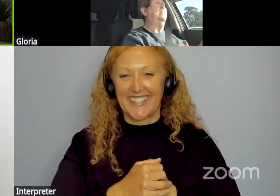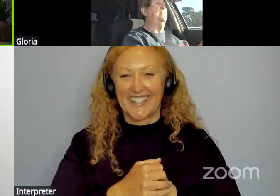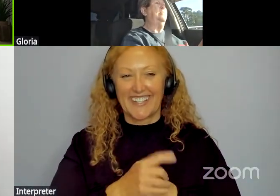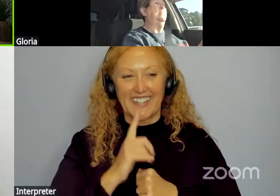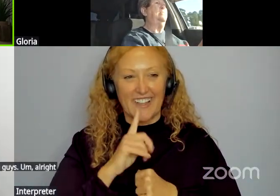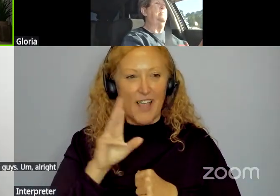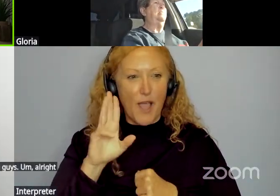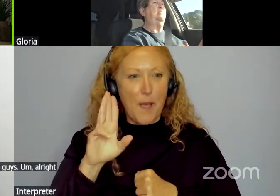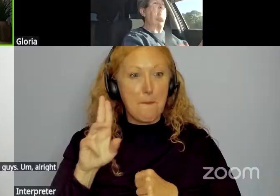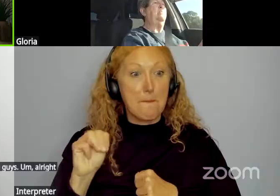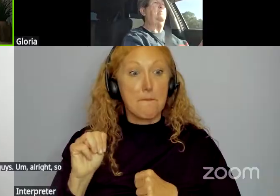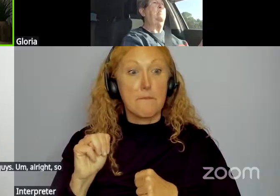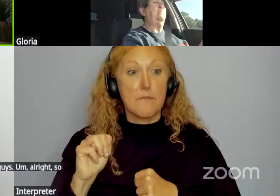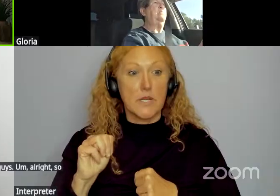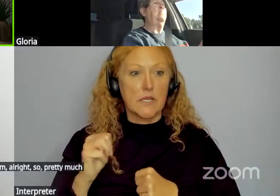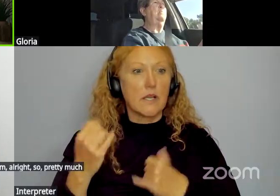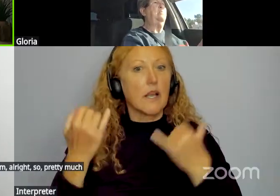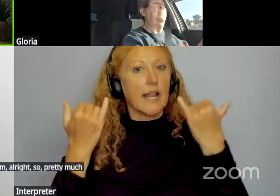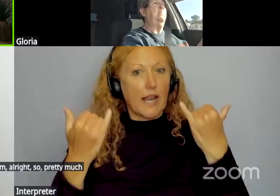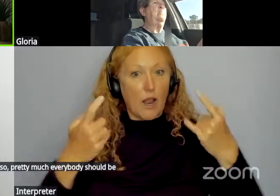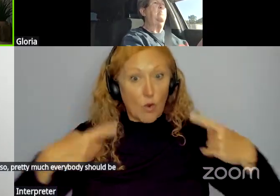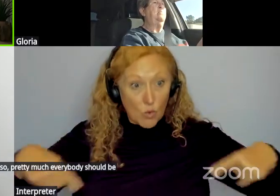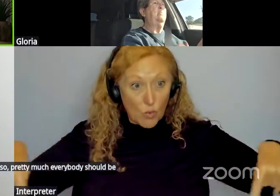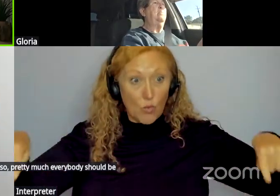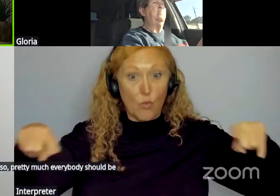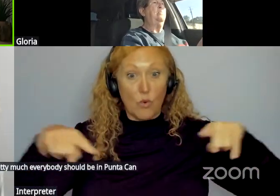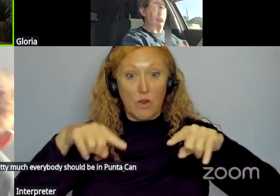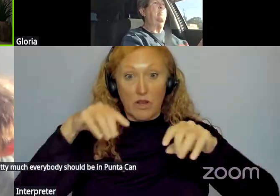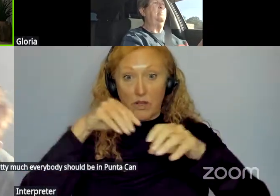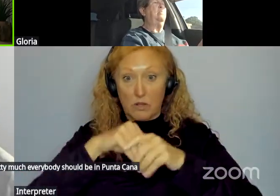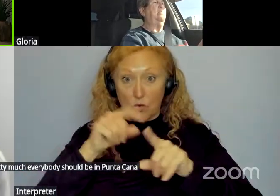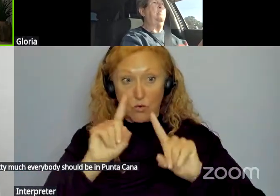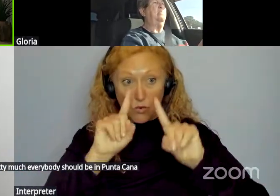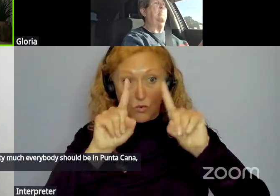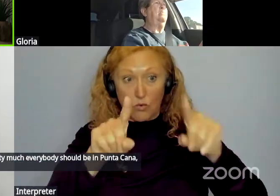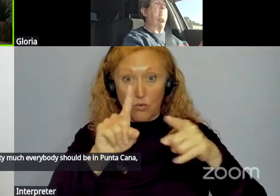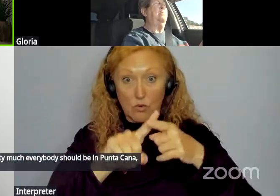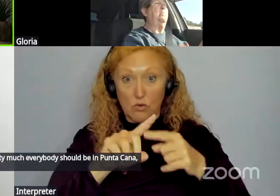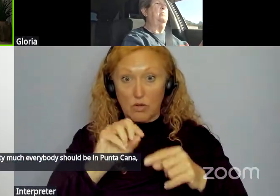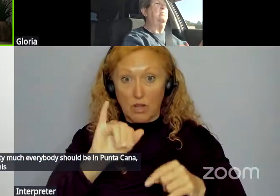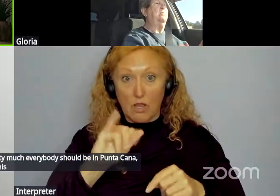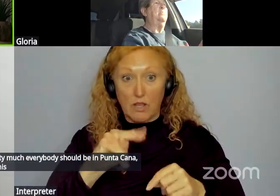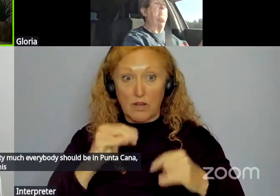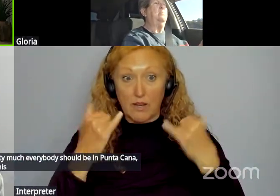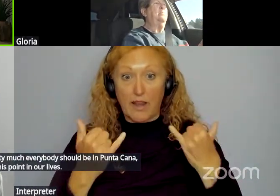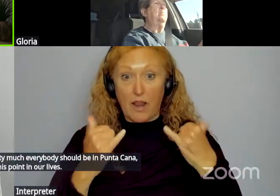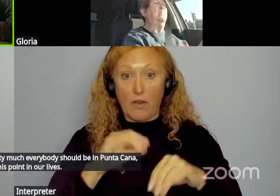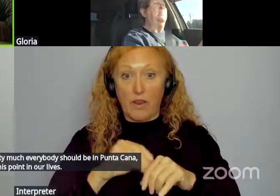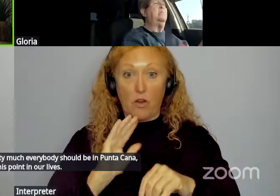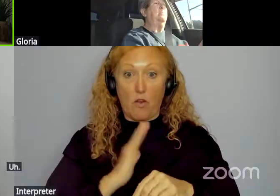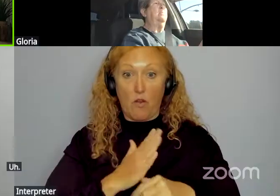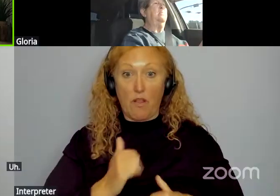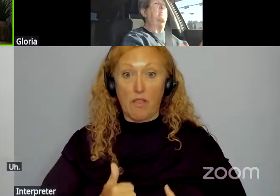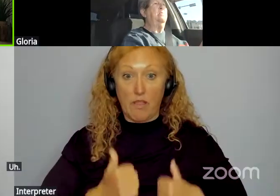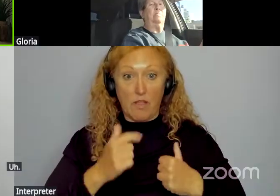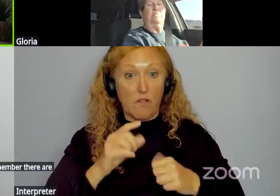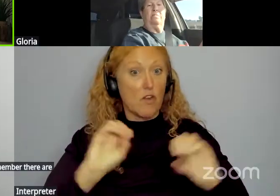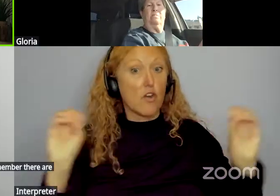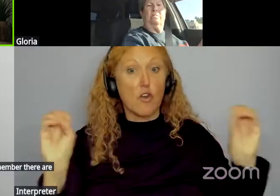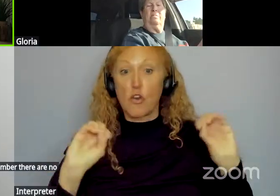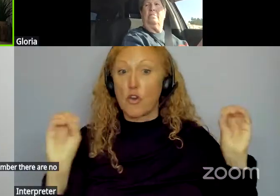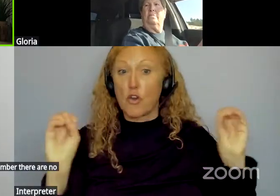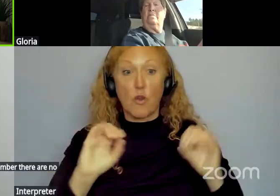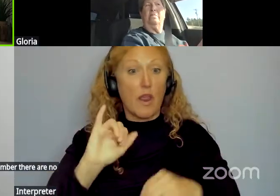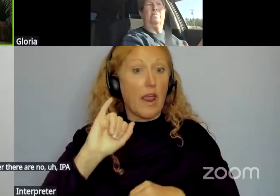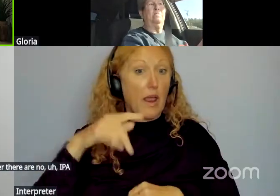All right. So pretty much everybody should be in Punta Cana or headed towards Punta Cana at this point in our lives. Remember, there are no IPA